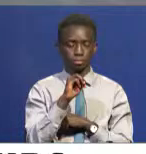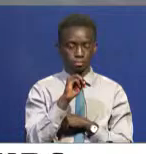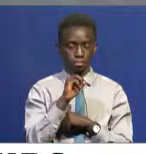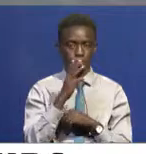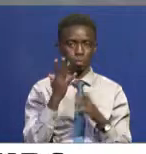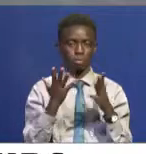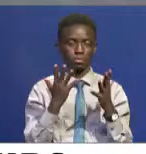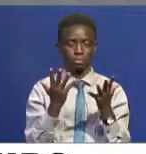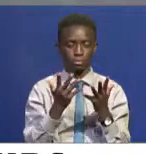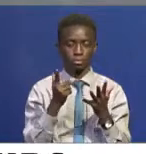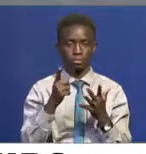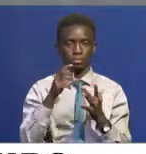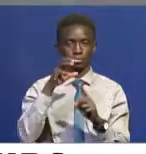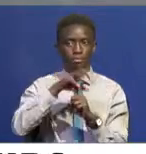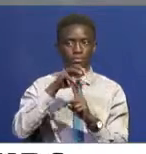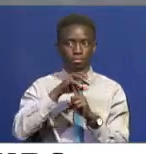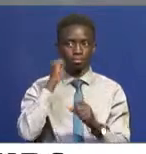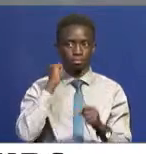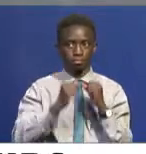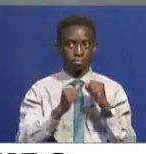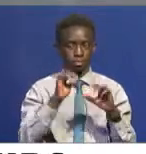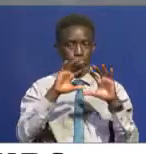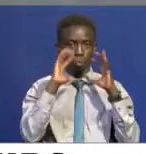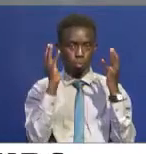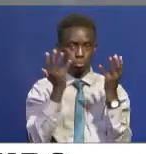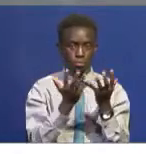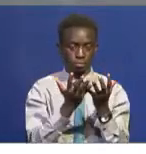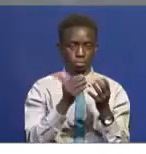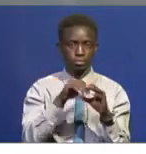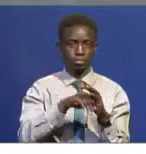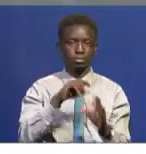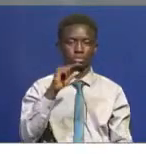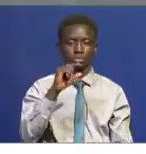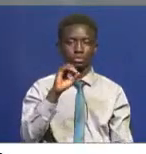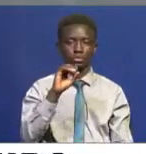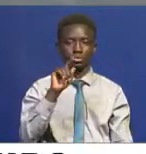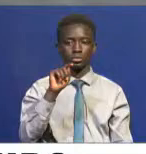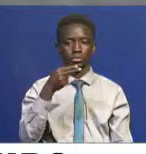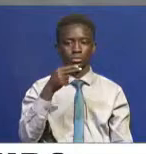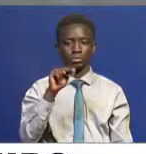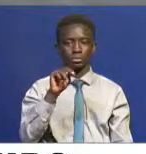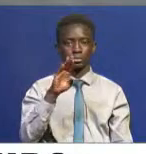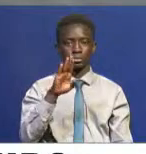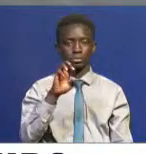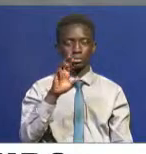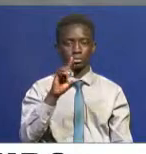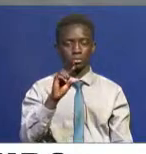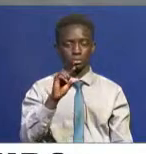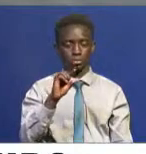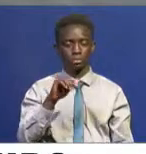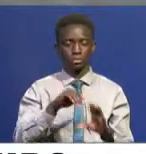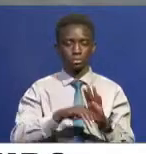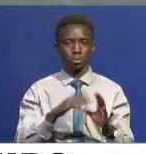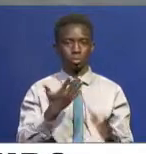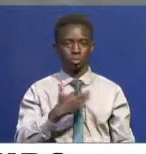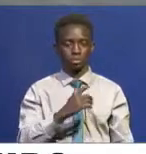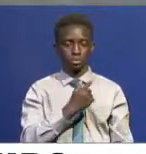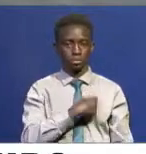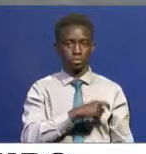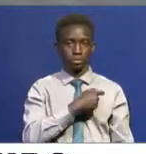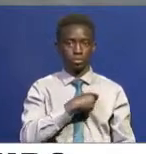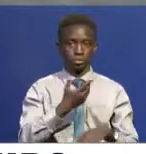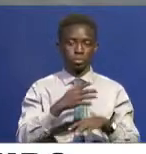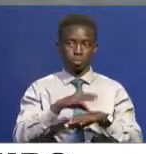Championships held at the City Park in Gothenburg, Sweden. Kenya has now amassed 21 medals, 7 gold, 9 silver,